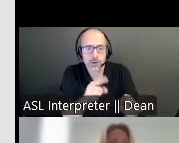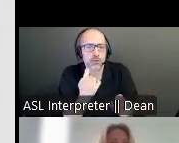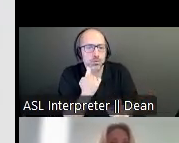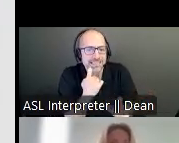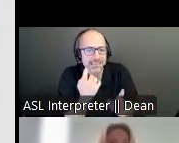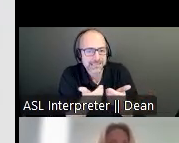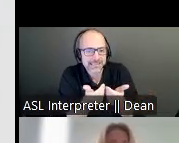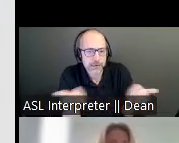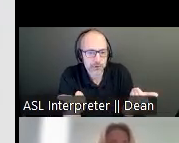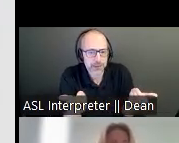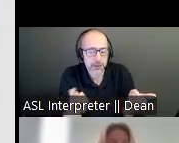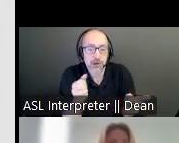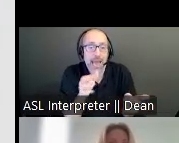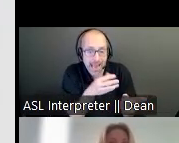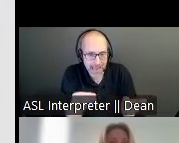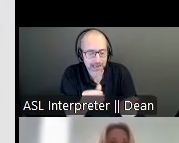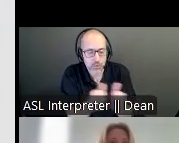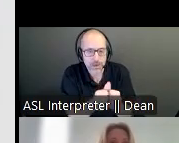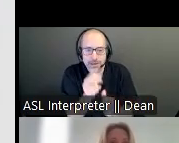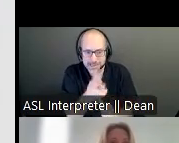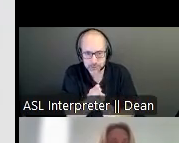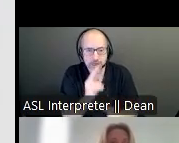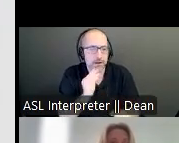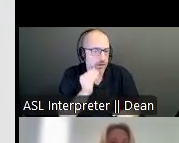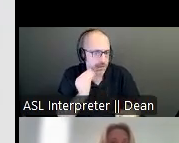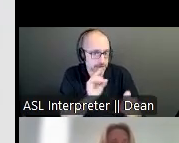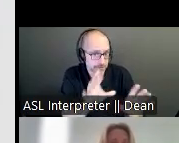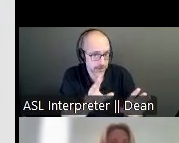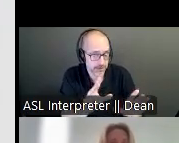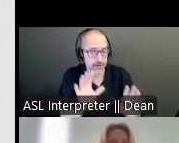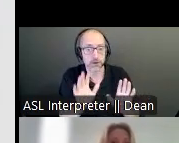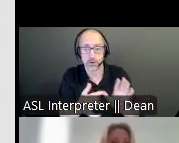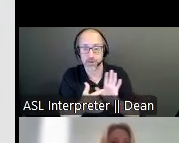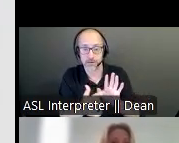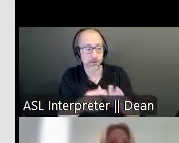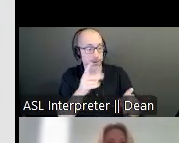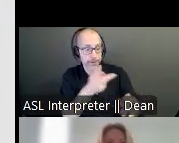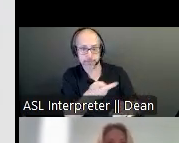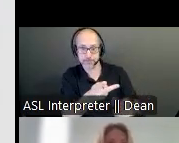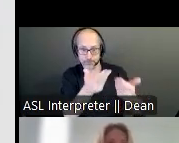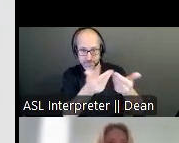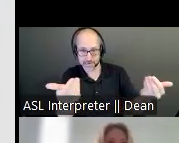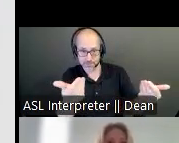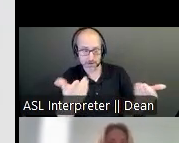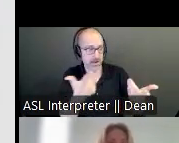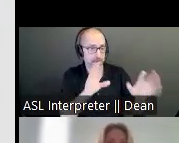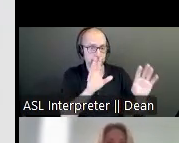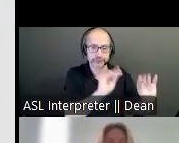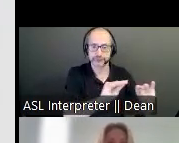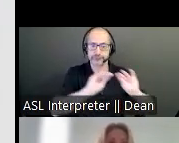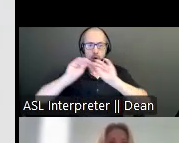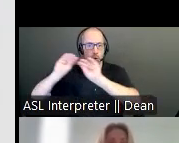a history of domestic violence. So when people are separating and the person's moving out of the home and there's a